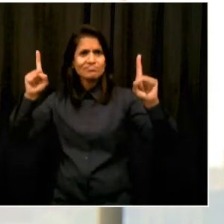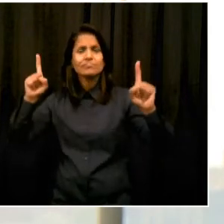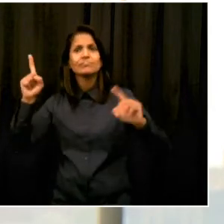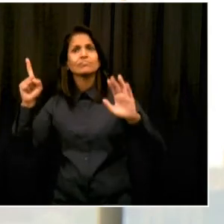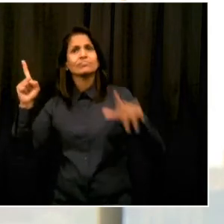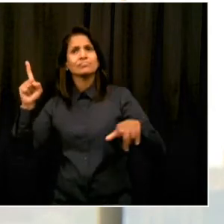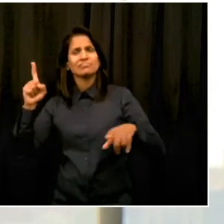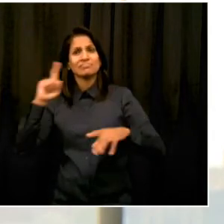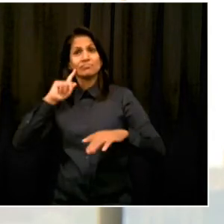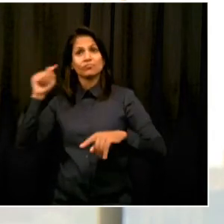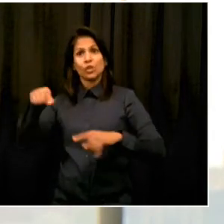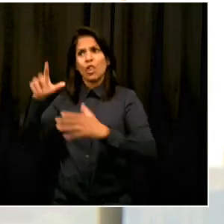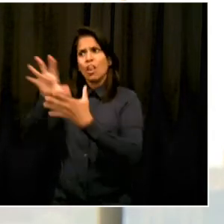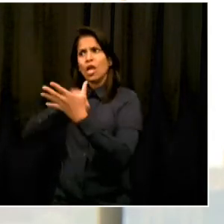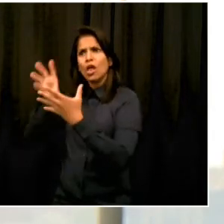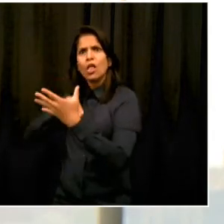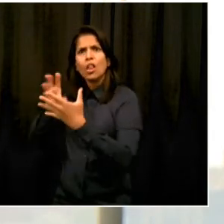it.